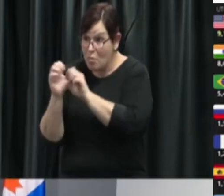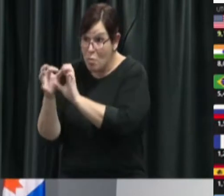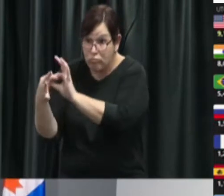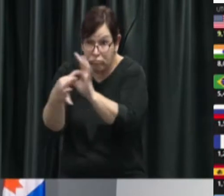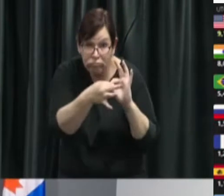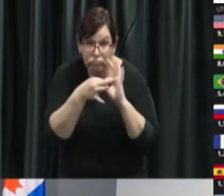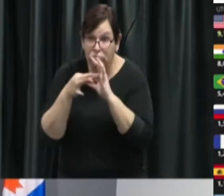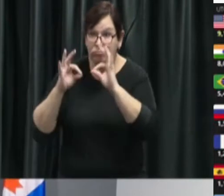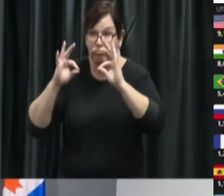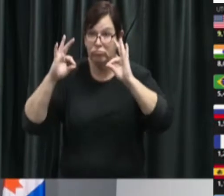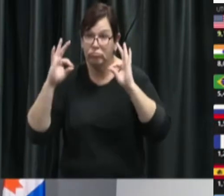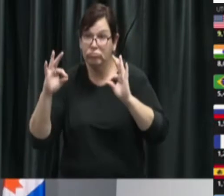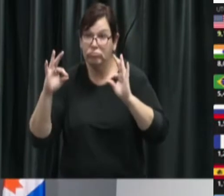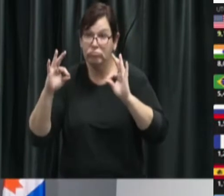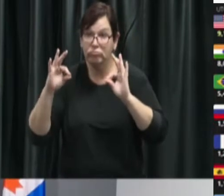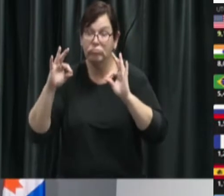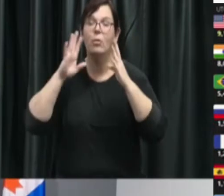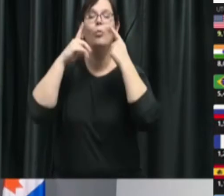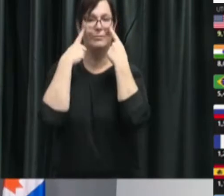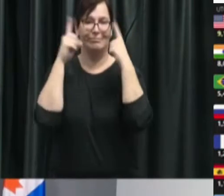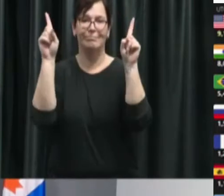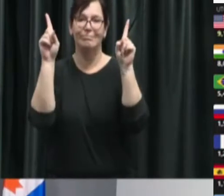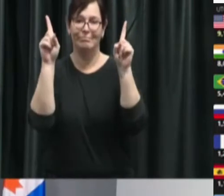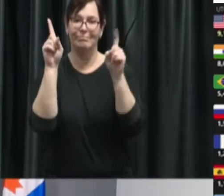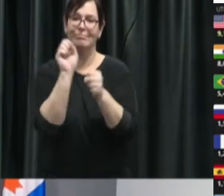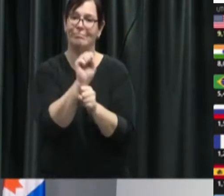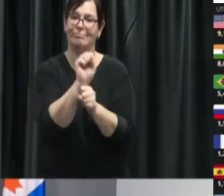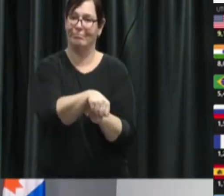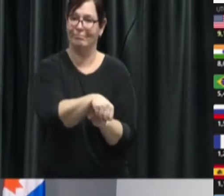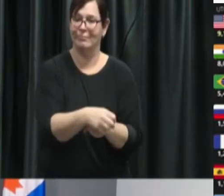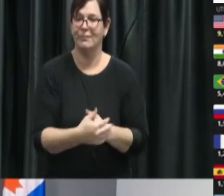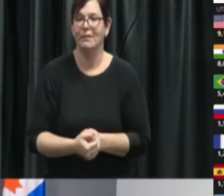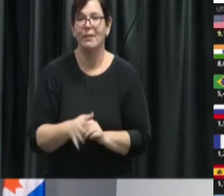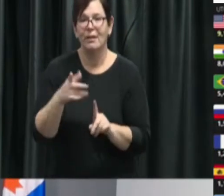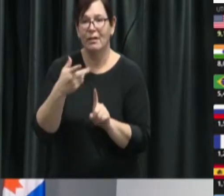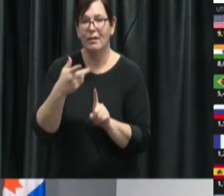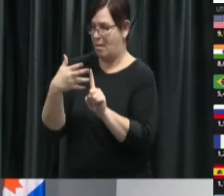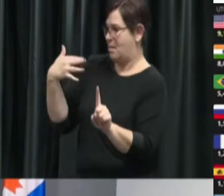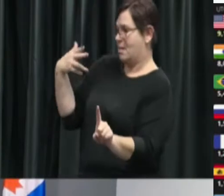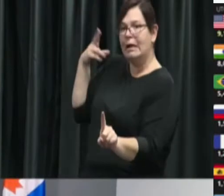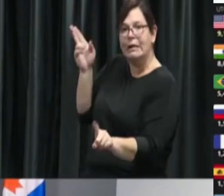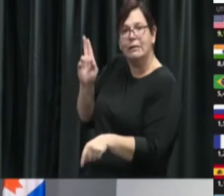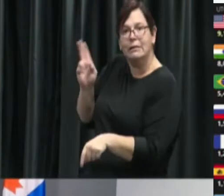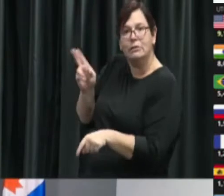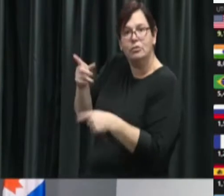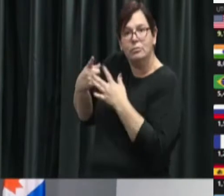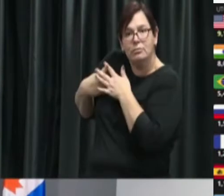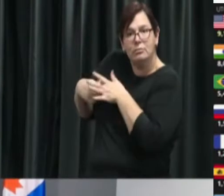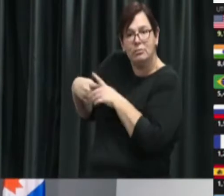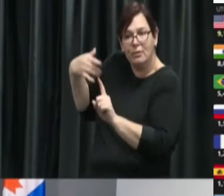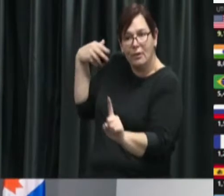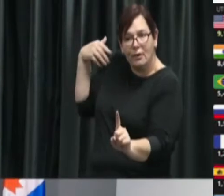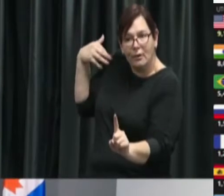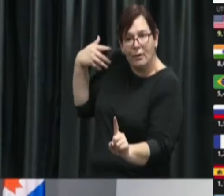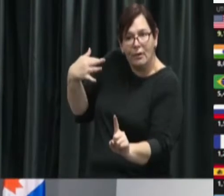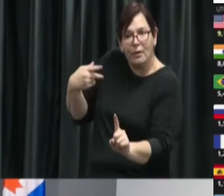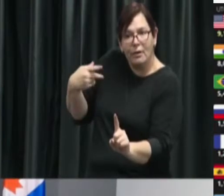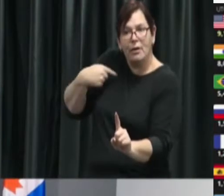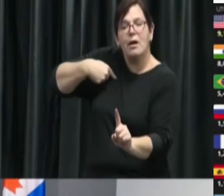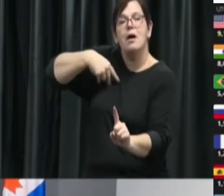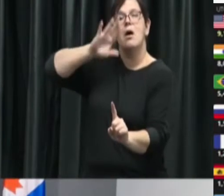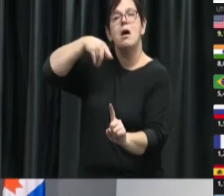If COVID-19 has a legacy, I hope it will be a commitment to acting in ways that reflect the